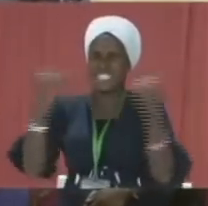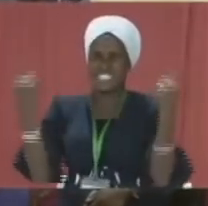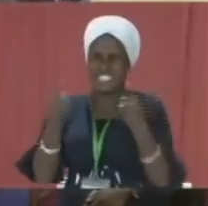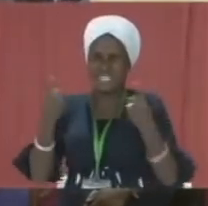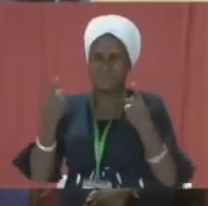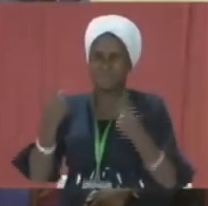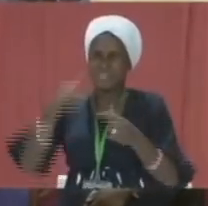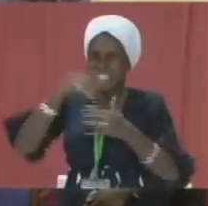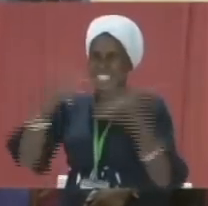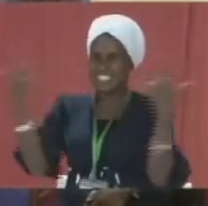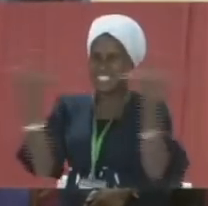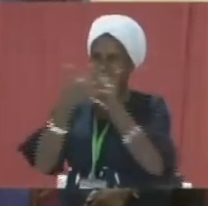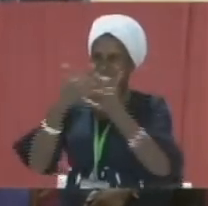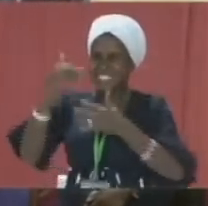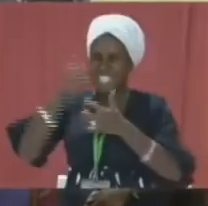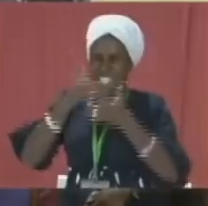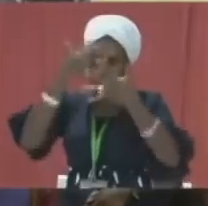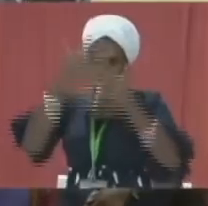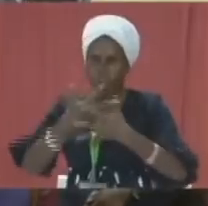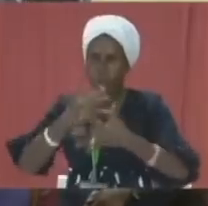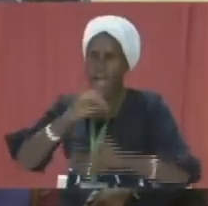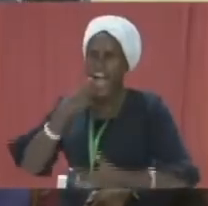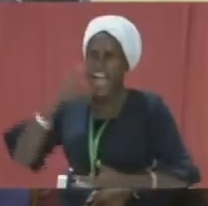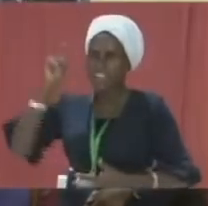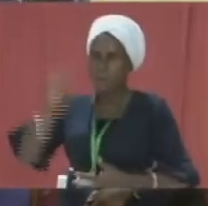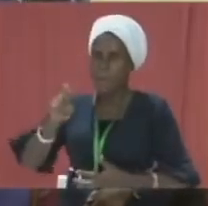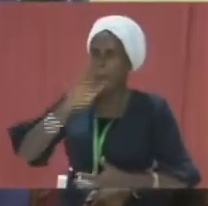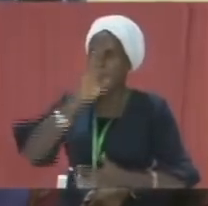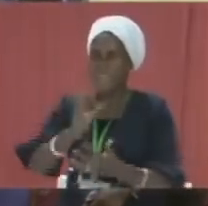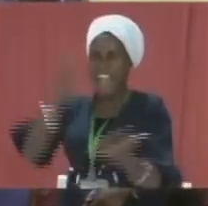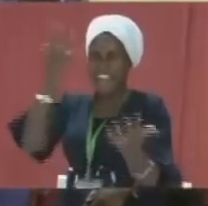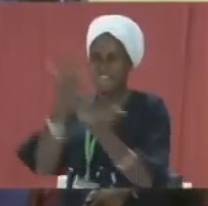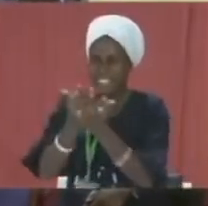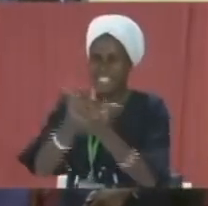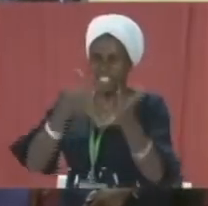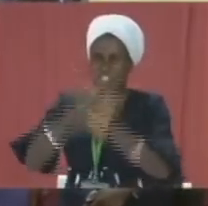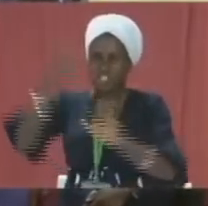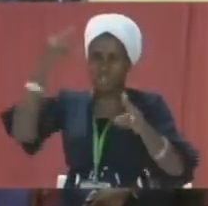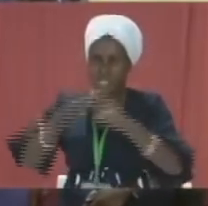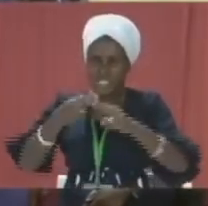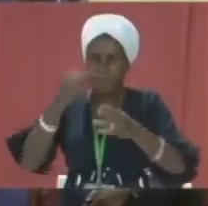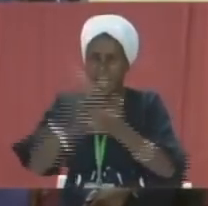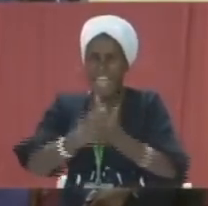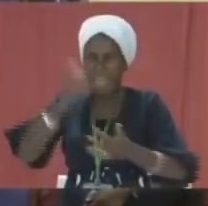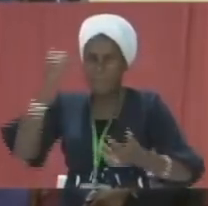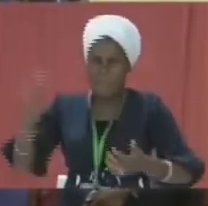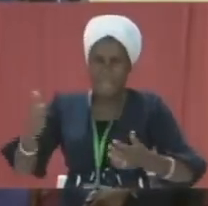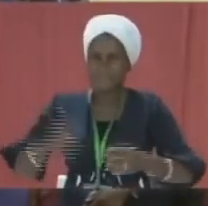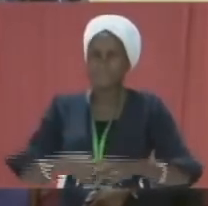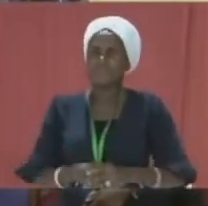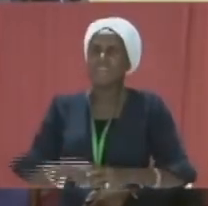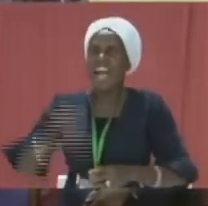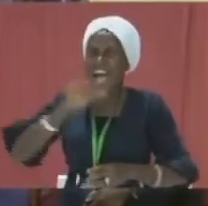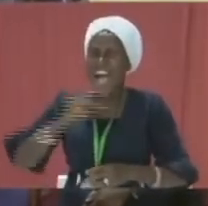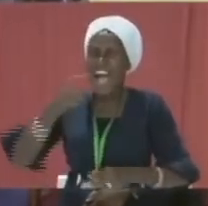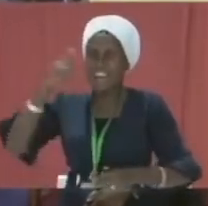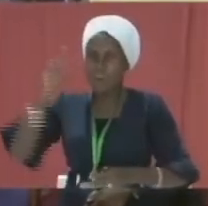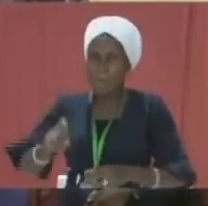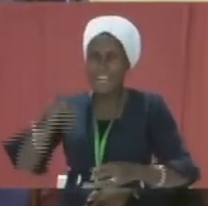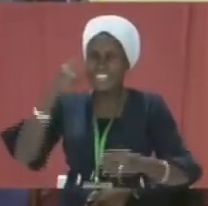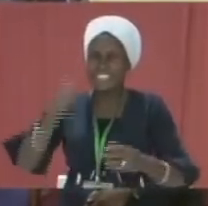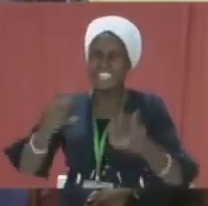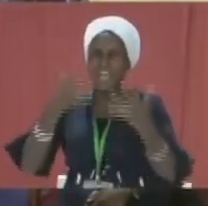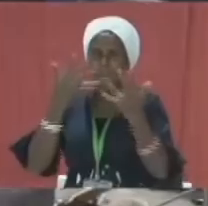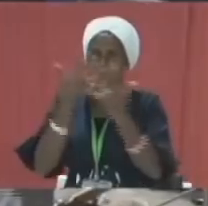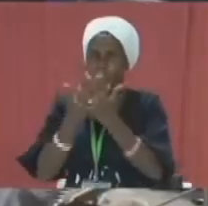in sorrow. I command that you be arrested in the name of Jesus. I command the prison gates